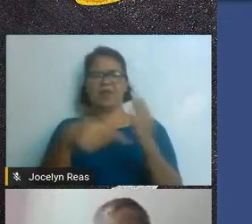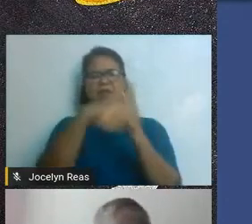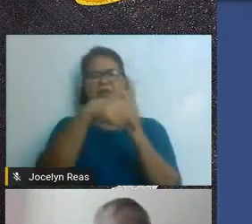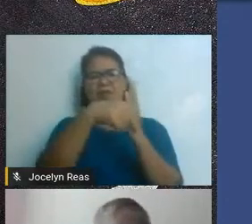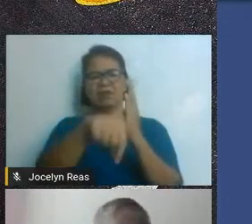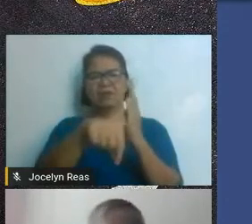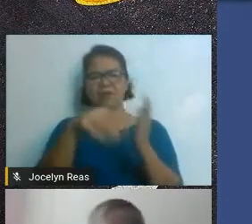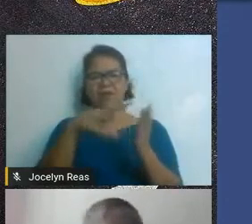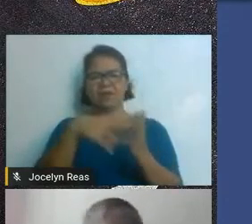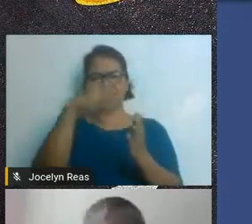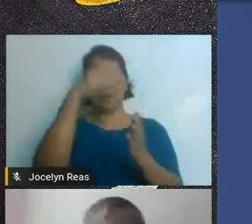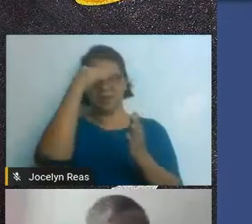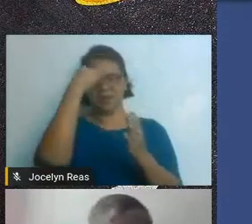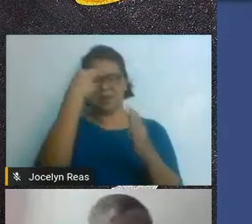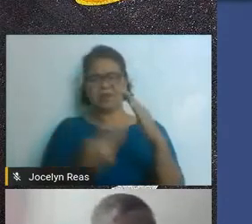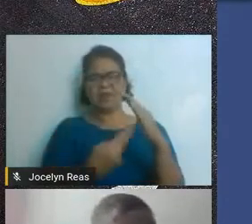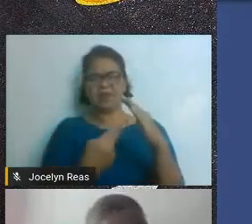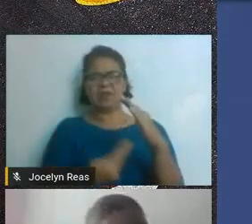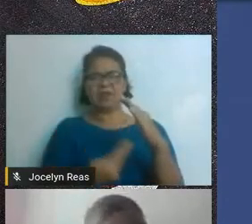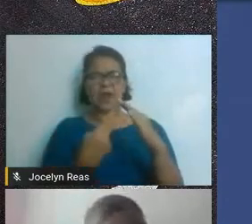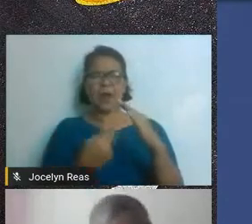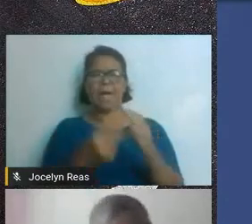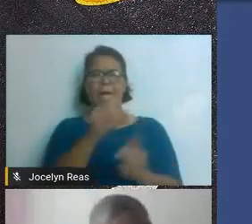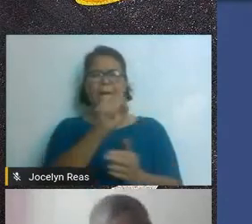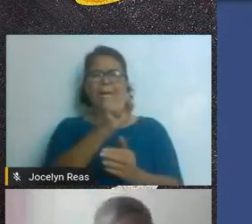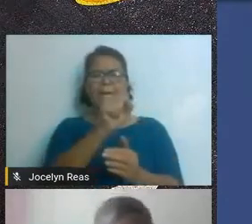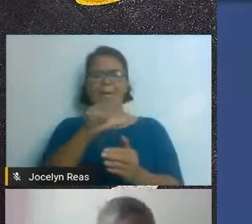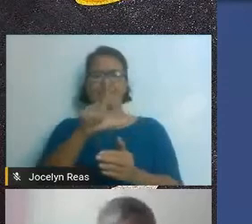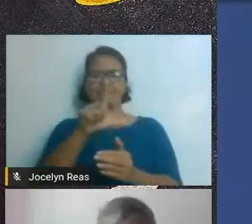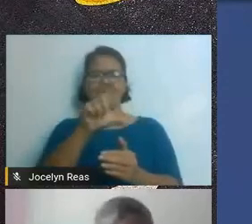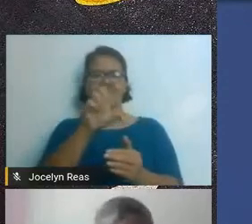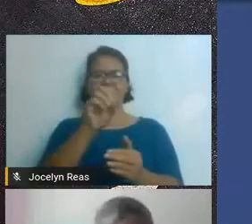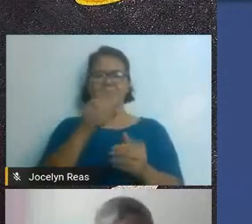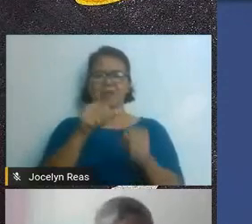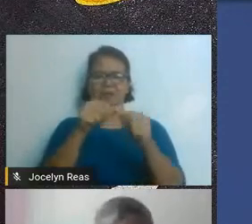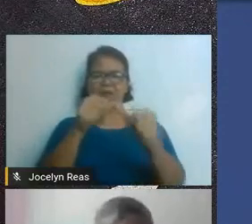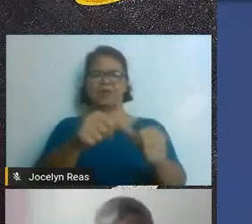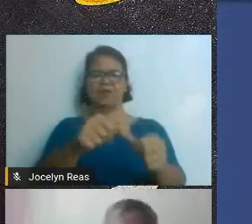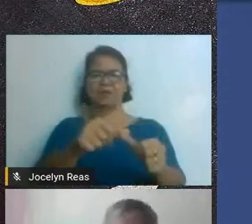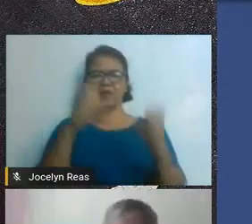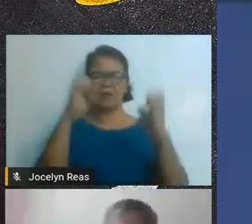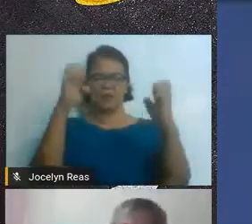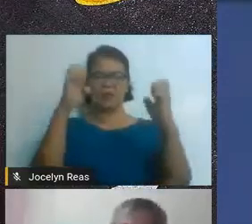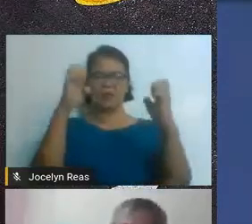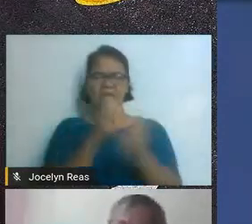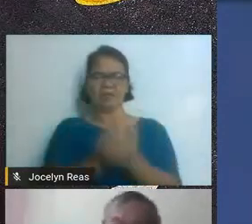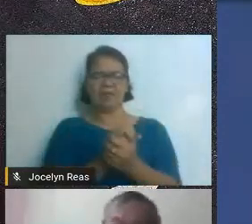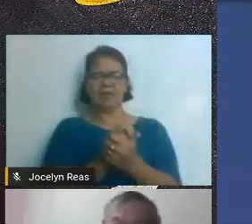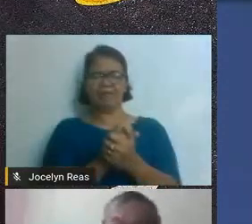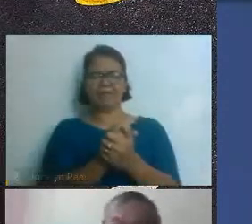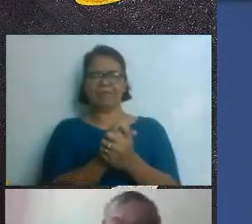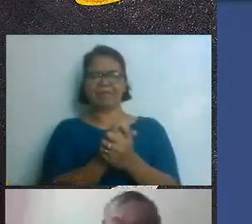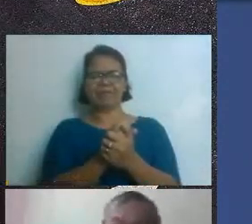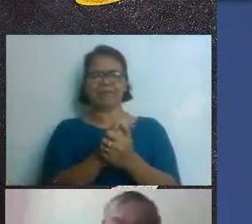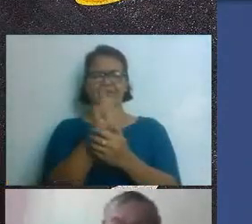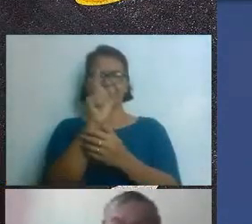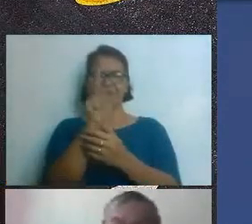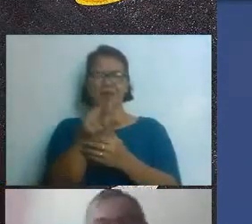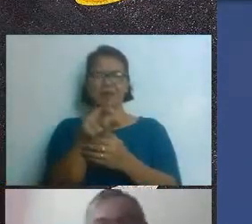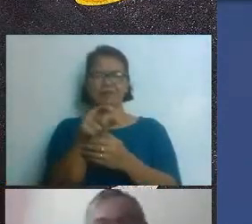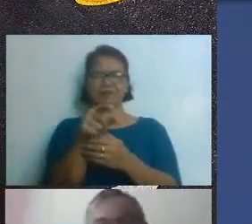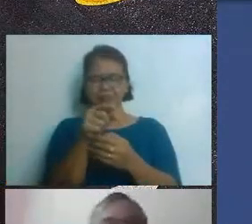under the framework of Sulong Edukalidad. I'll share a few things about Sulong Edukalidad later and future thinking and